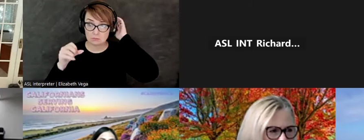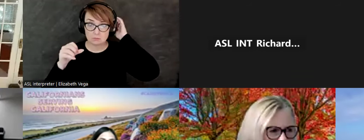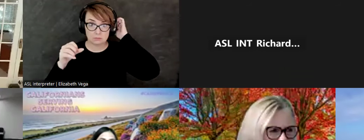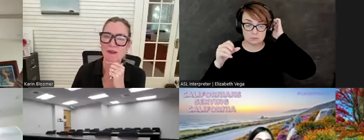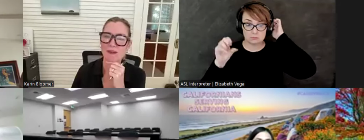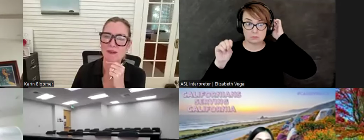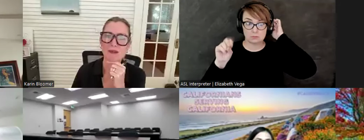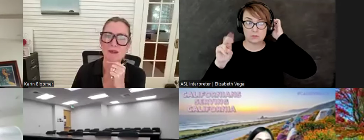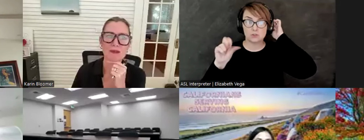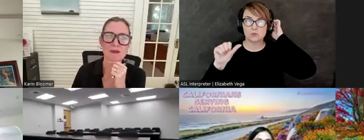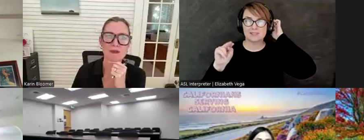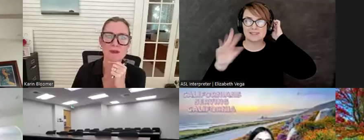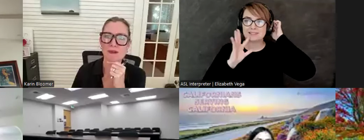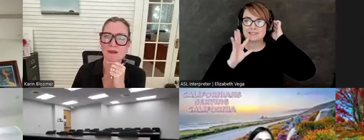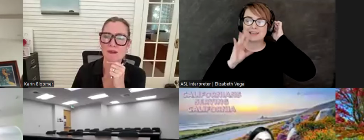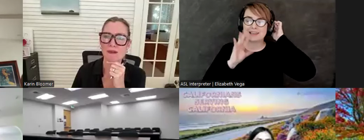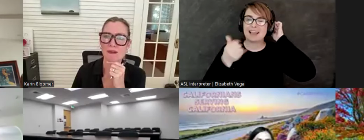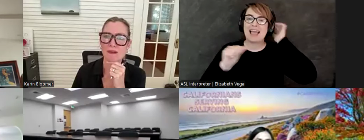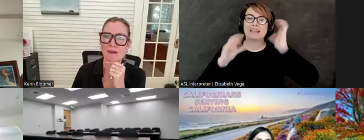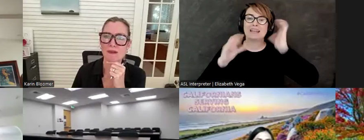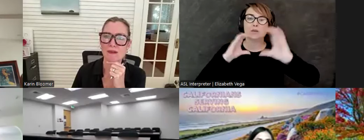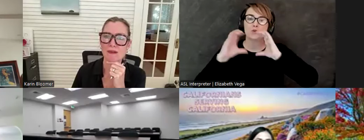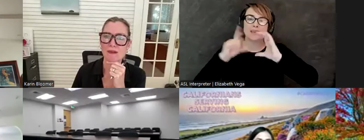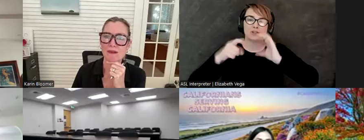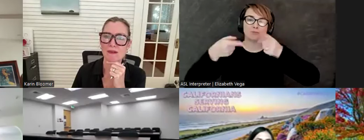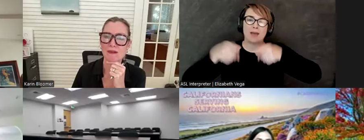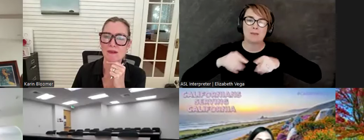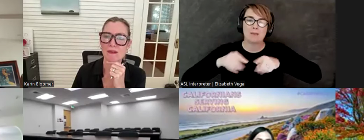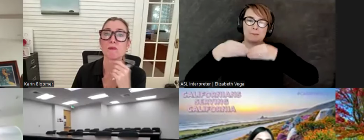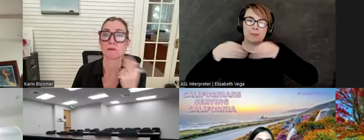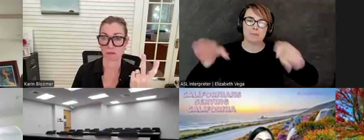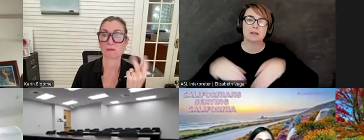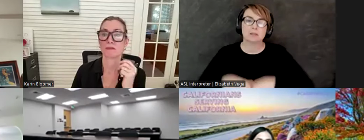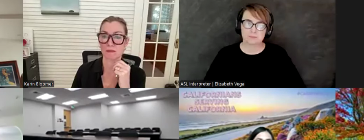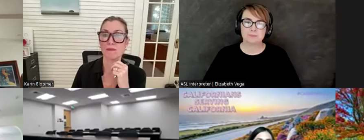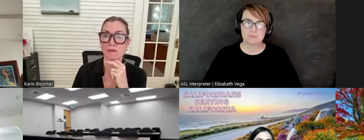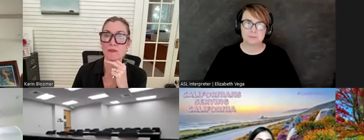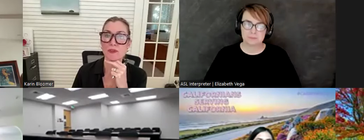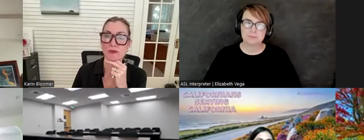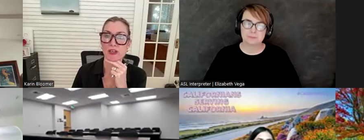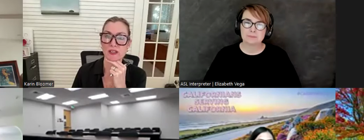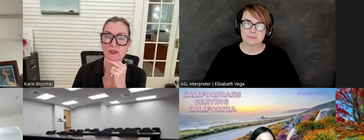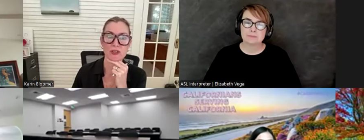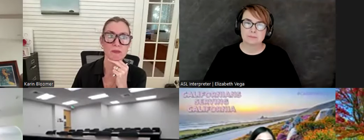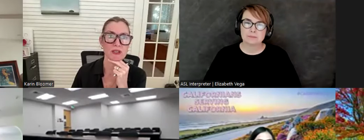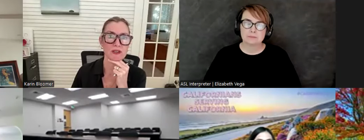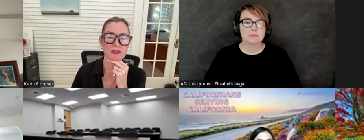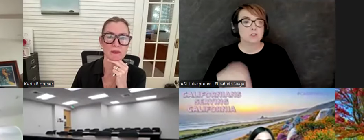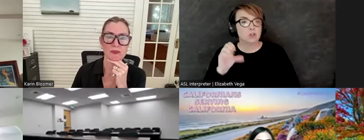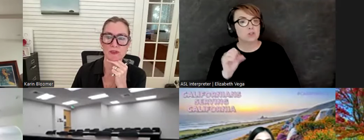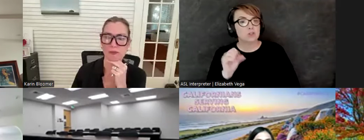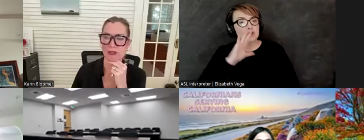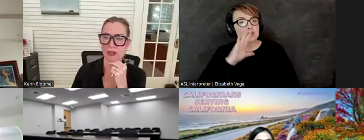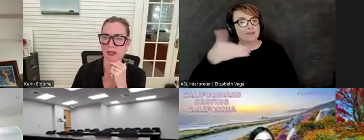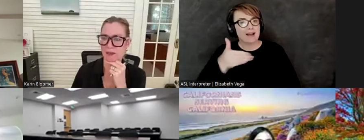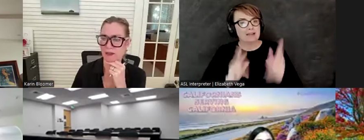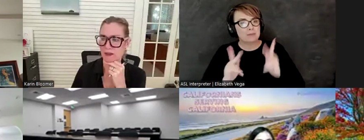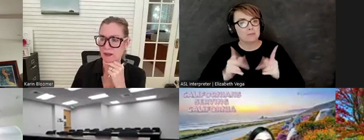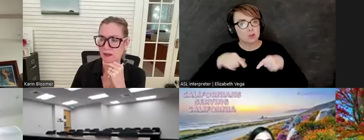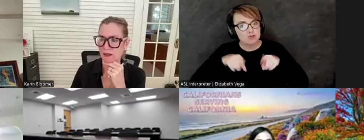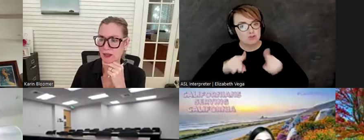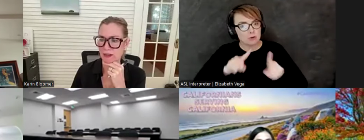Any communications have to be in the public sphere. That's what I would say. Okay. So inviting during a meeting seems to meet